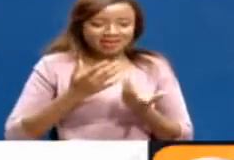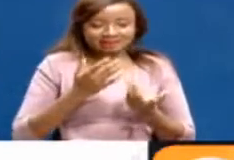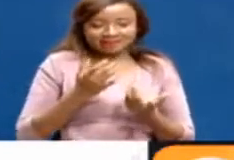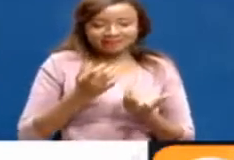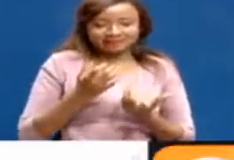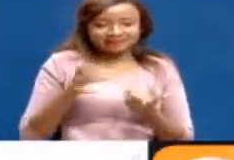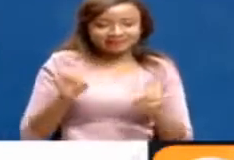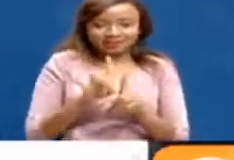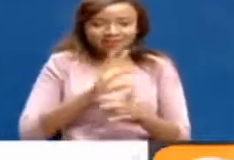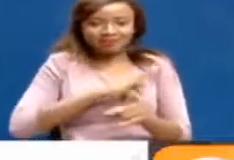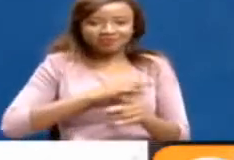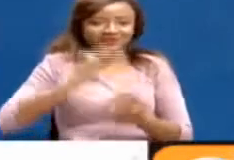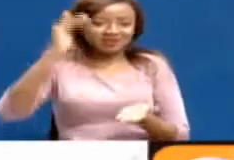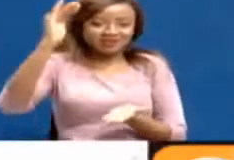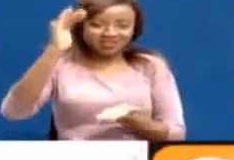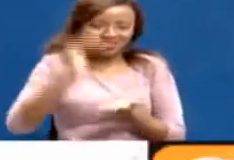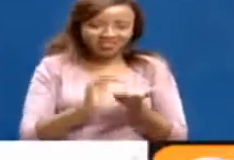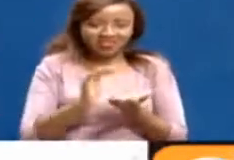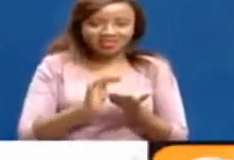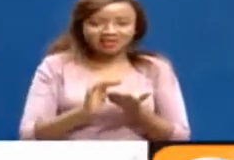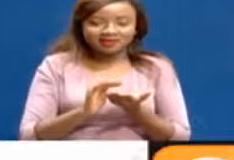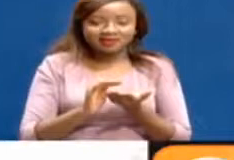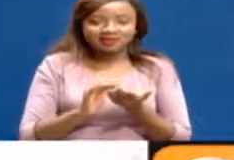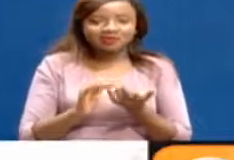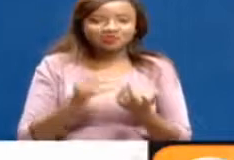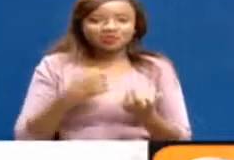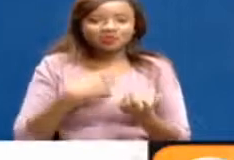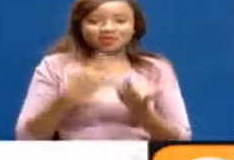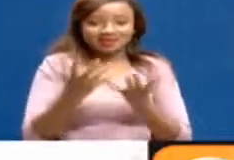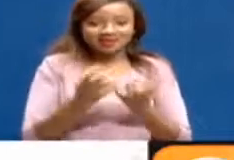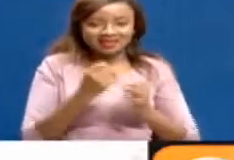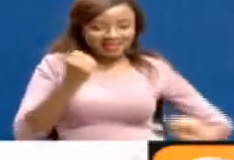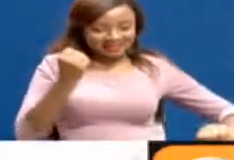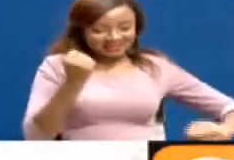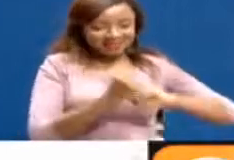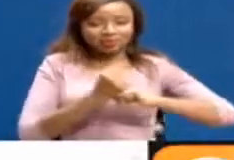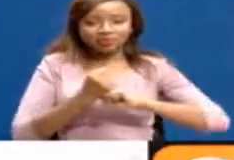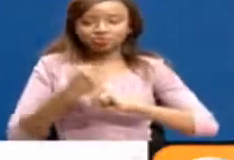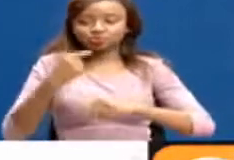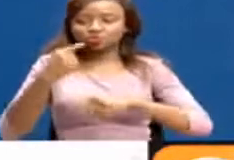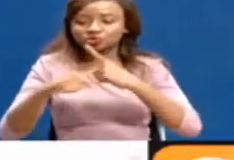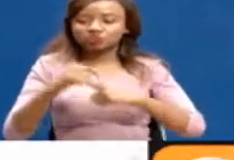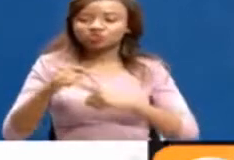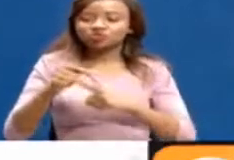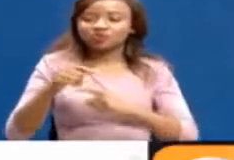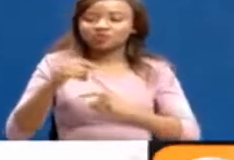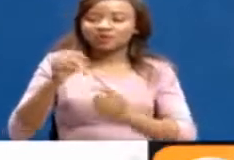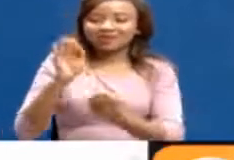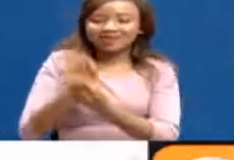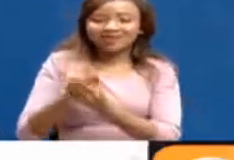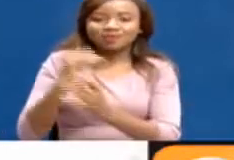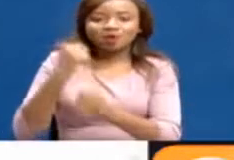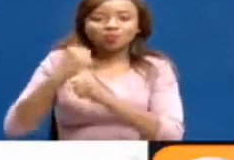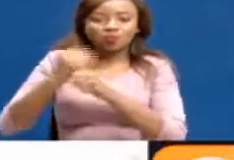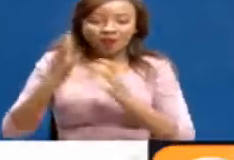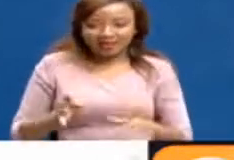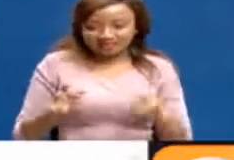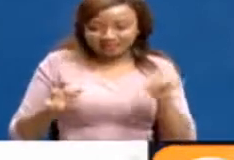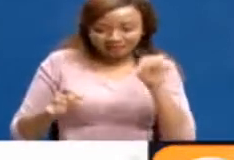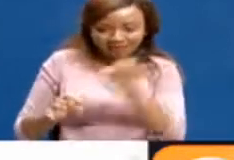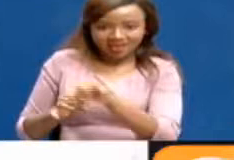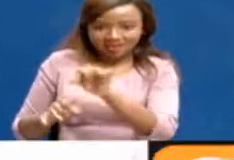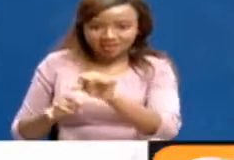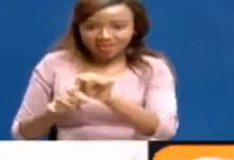to the same period in the last year. Therefore, I require support to retain my workers. Once you're able to do that, then you can be able to